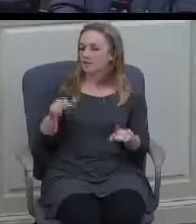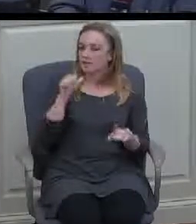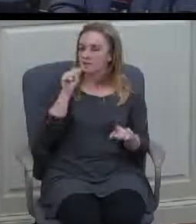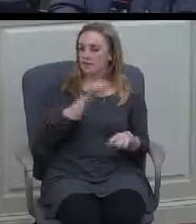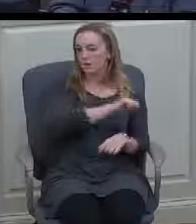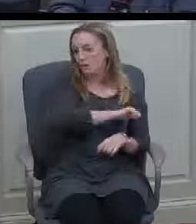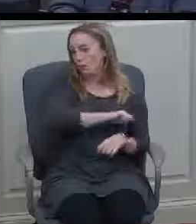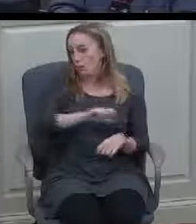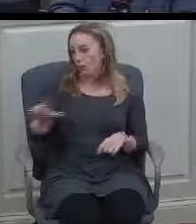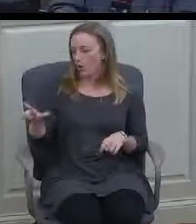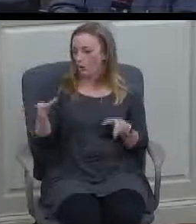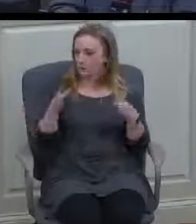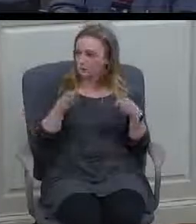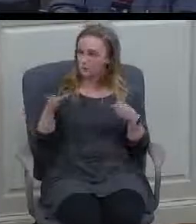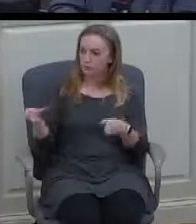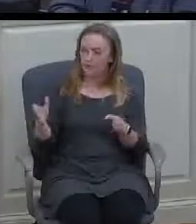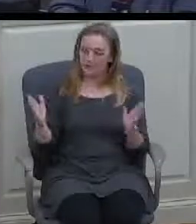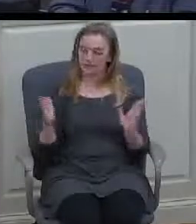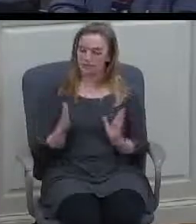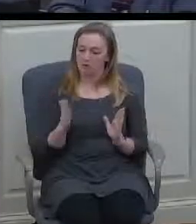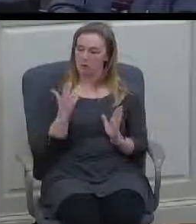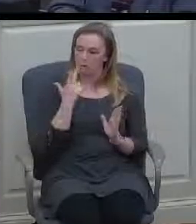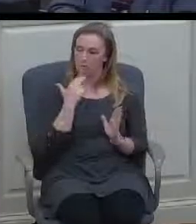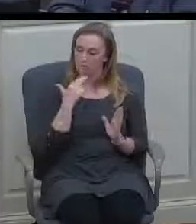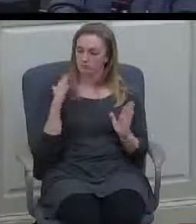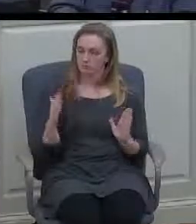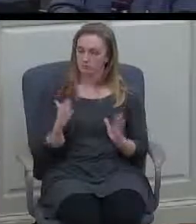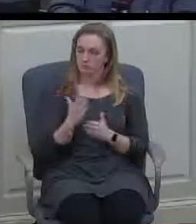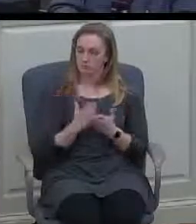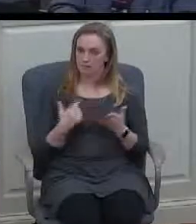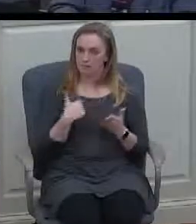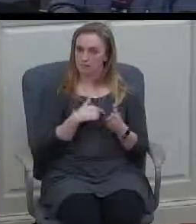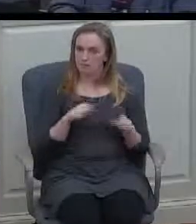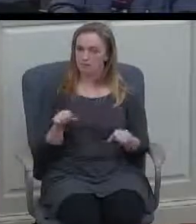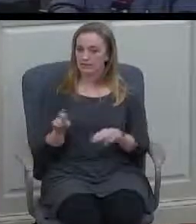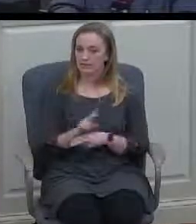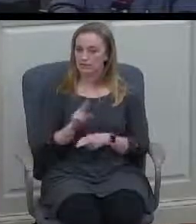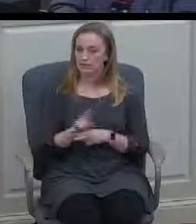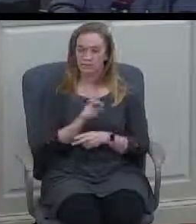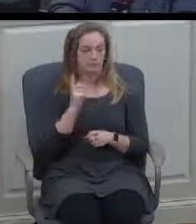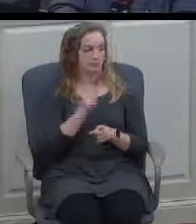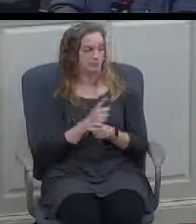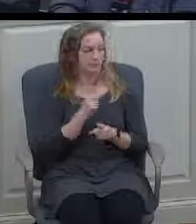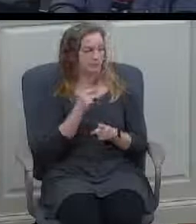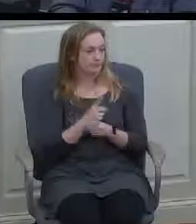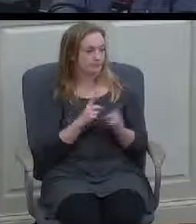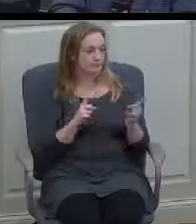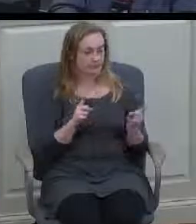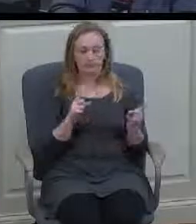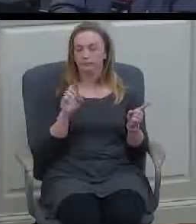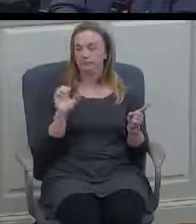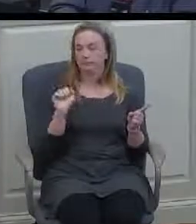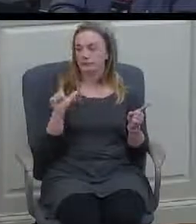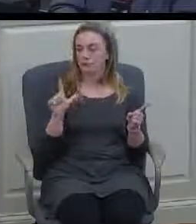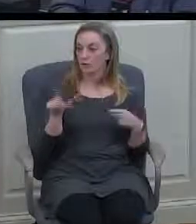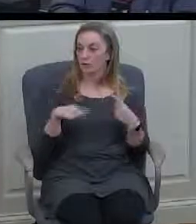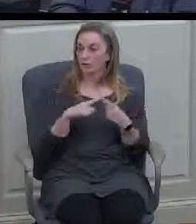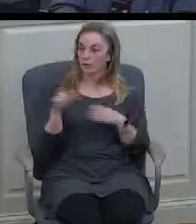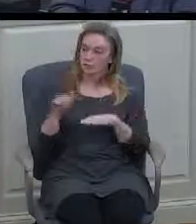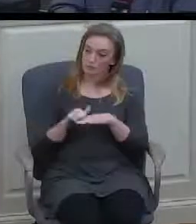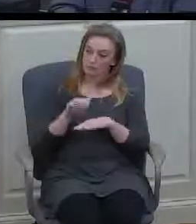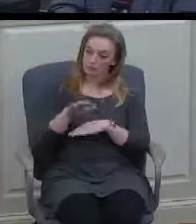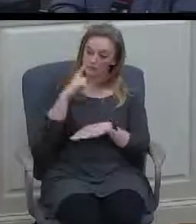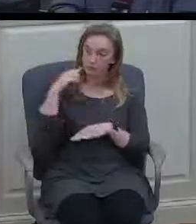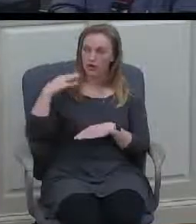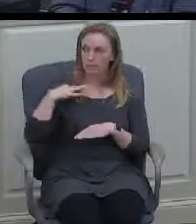a large amount of town, it's a small section that we can utilize. Right. And so once you submit for